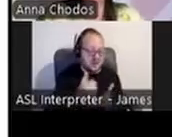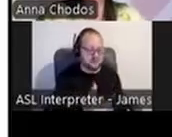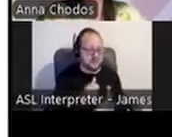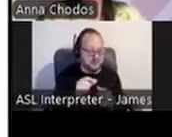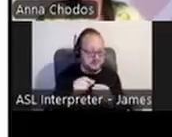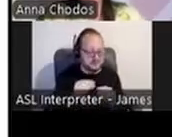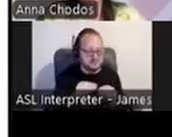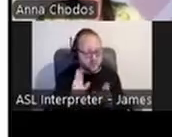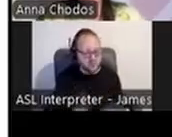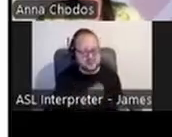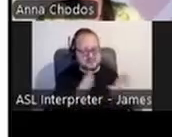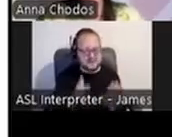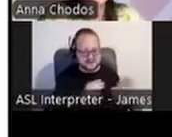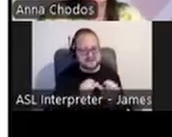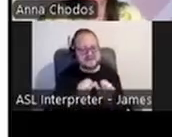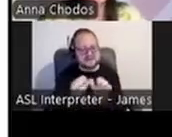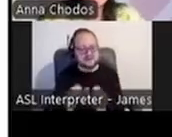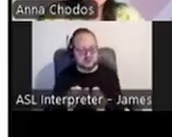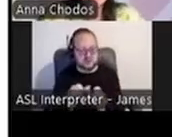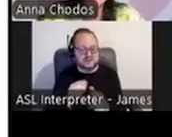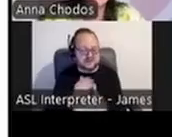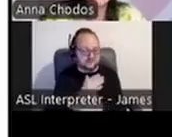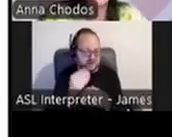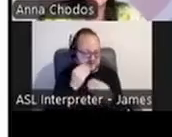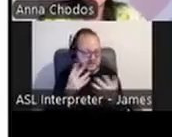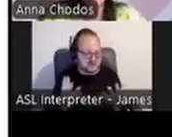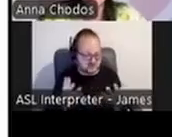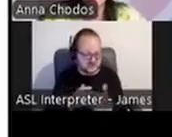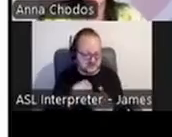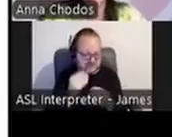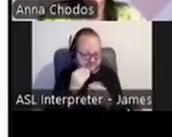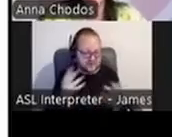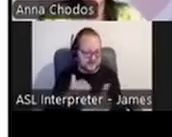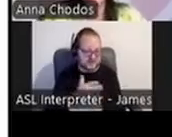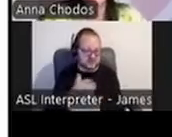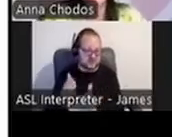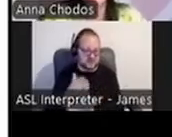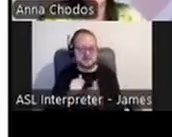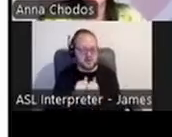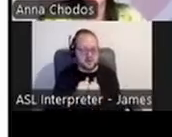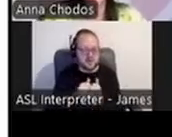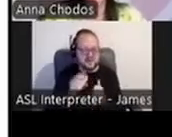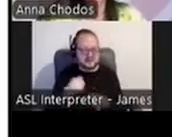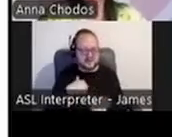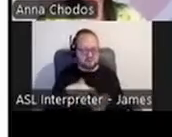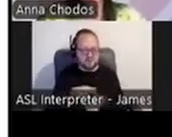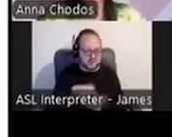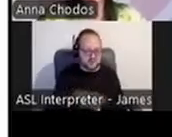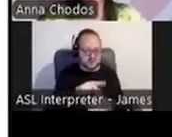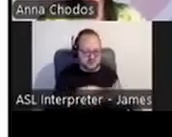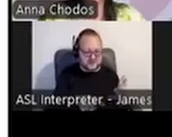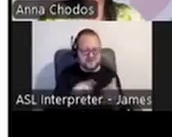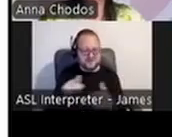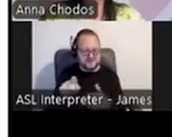So how do I make referrals to this group in this way? This is the updated information. The other things, again, I think structural